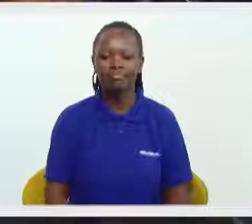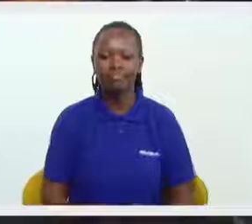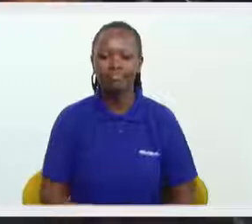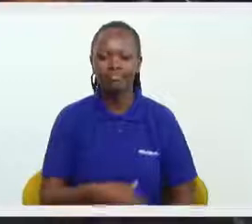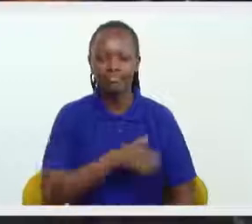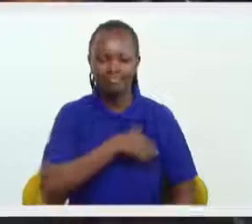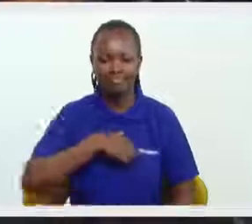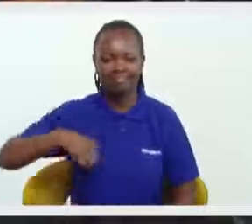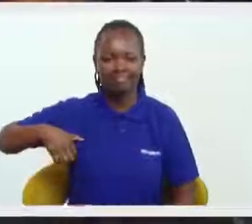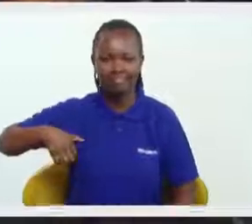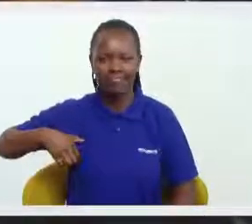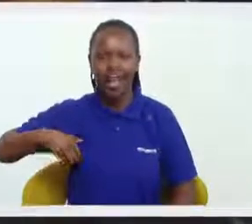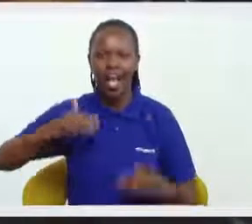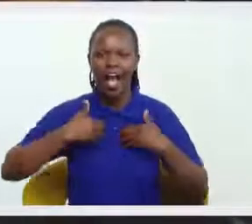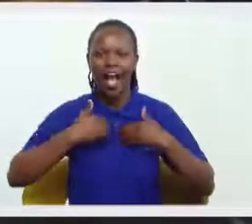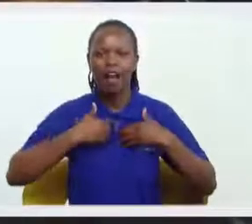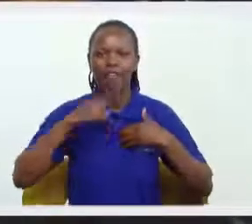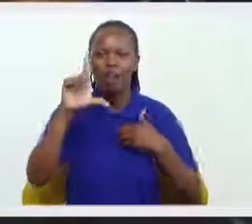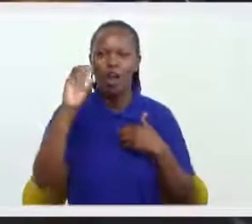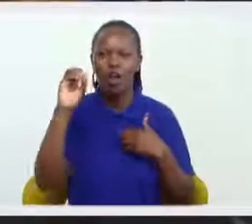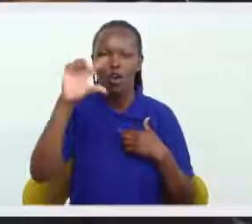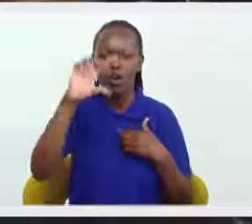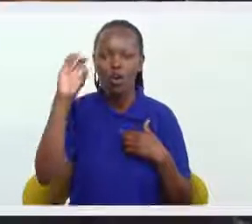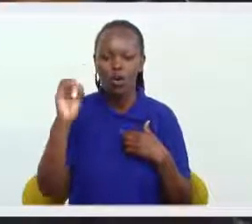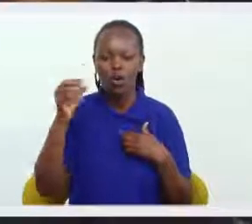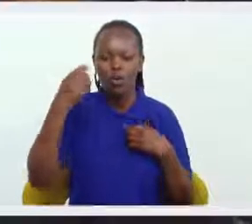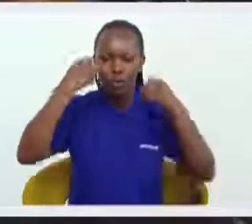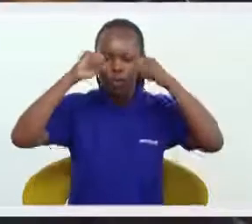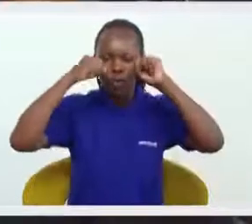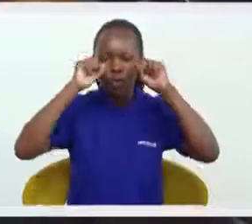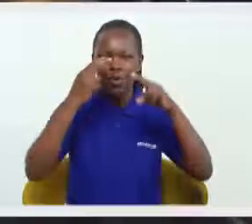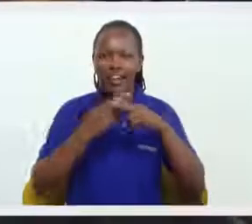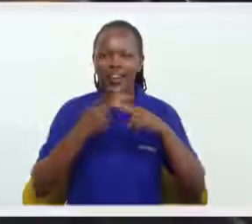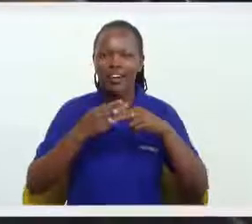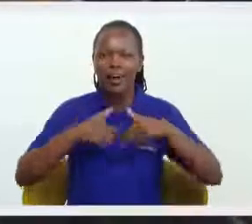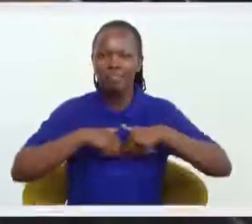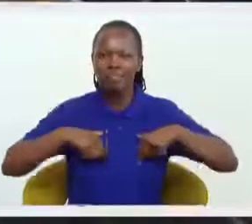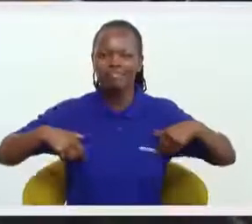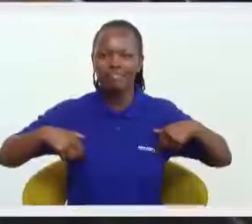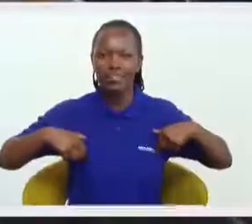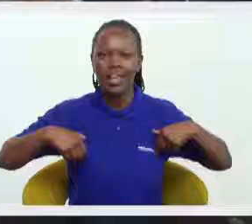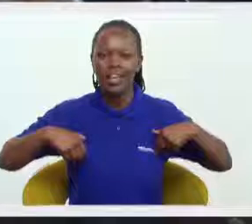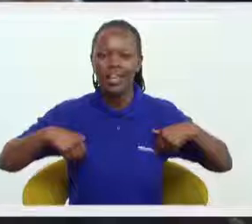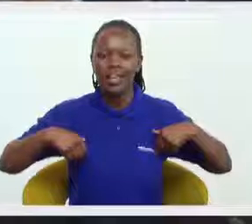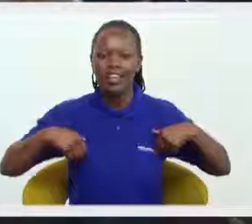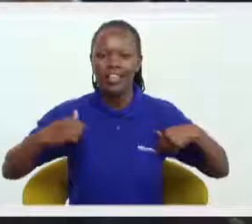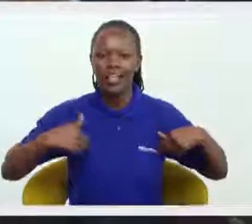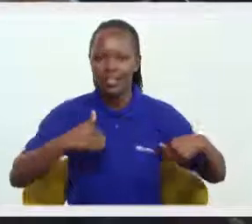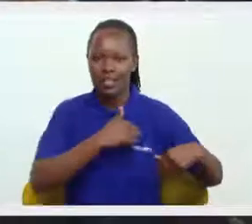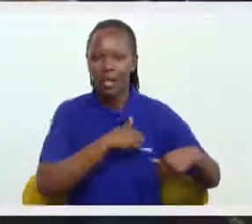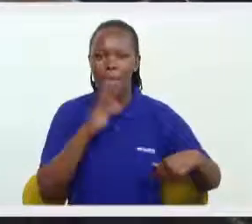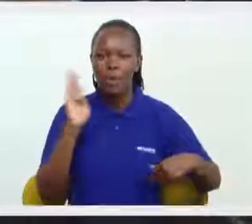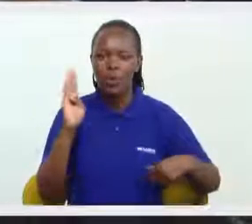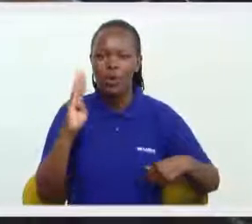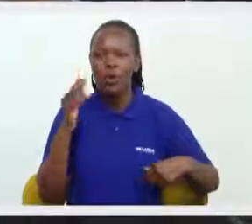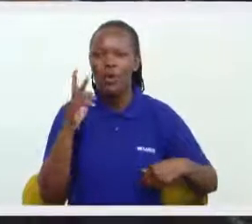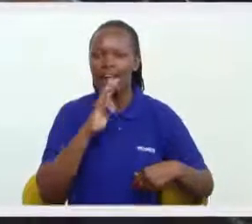It's the Google logo with the full Google name with the colors blue, red, yellow,